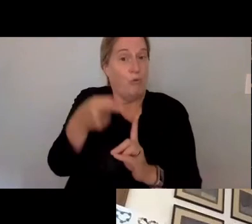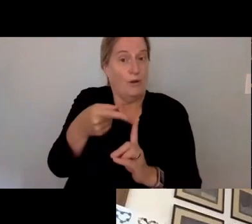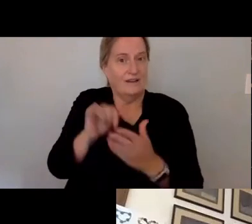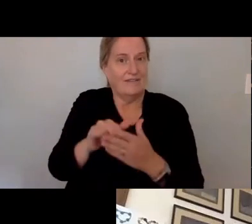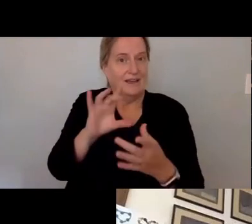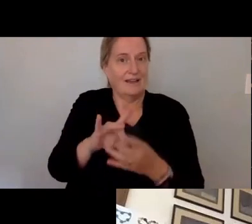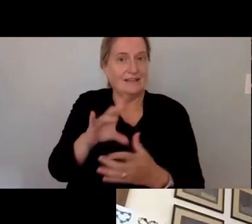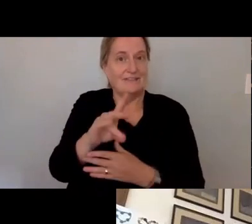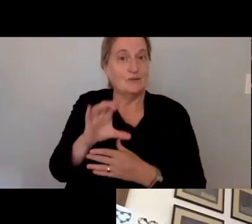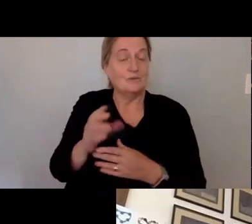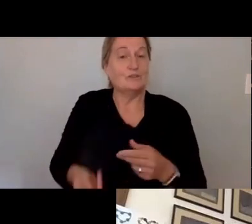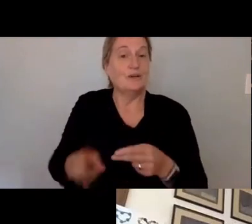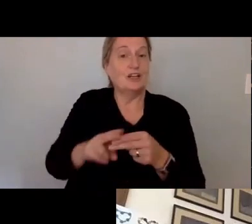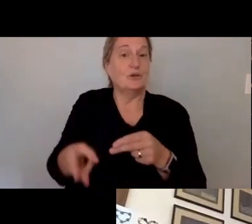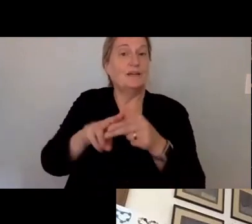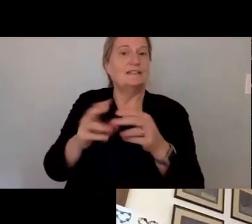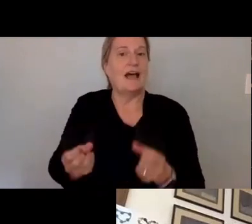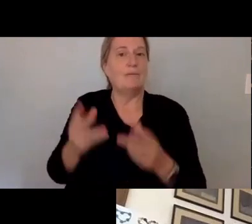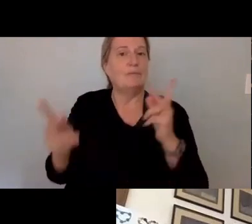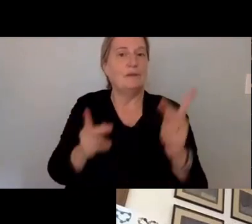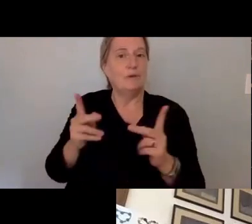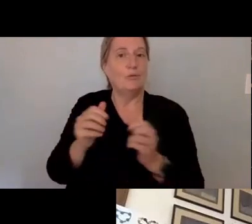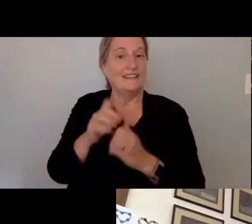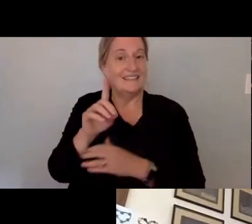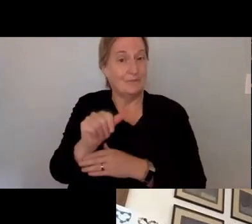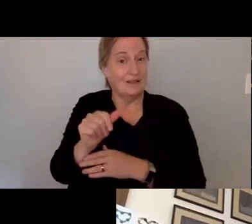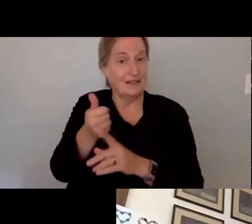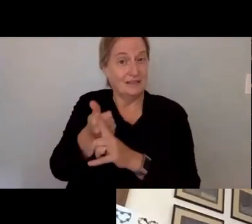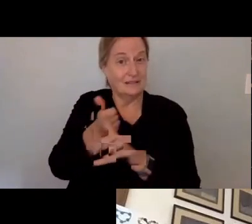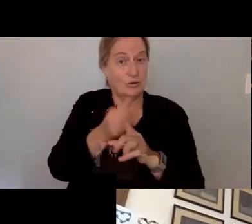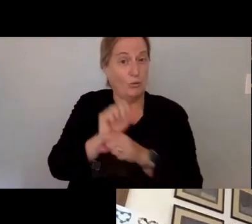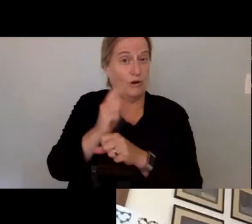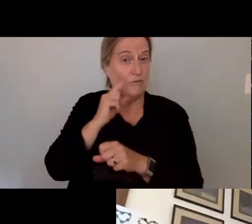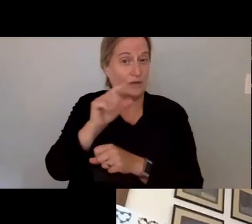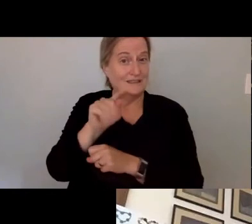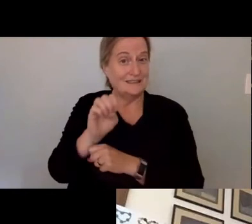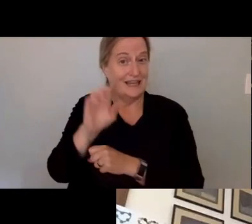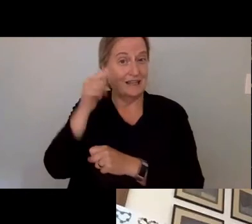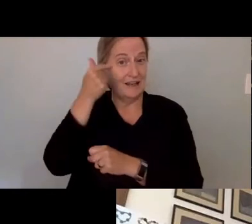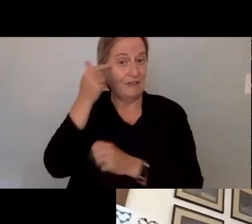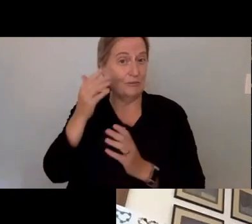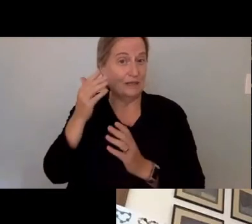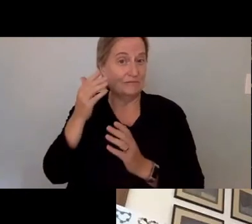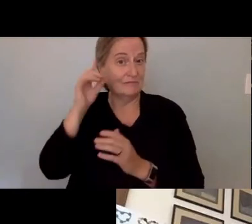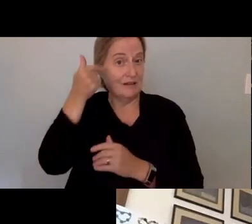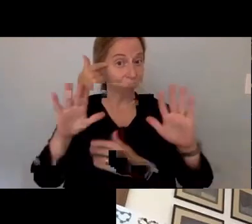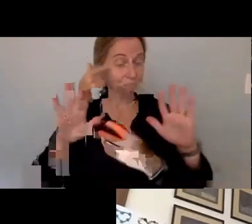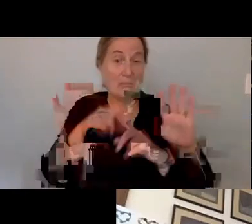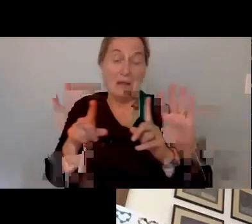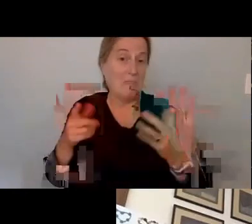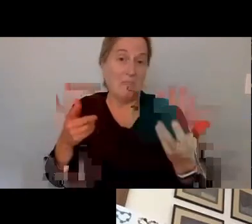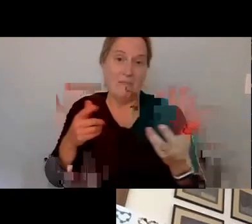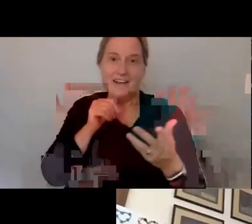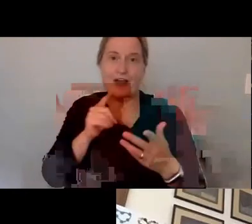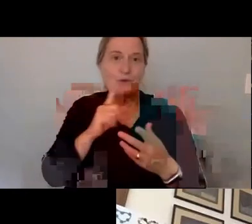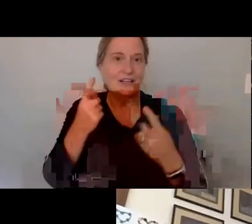government, but the program has not met the expectations of the disability community. Are you currently working on legislative reforms? And if so, what are some